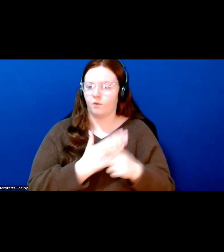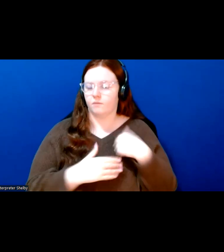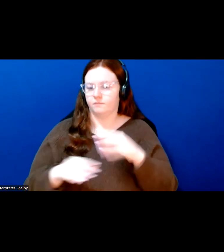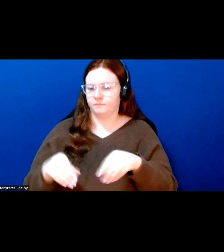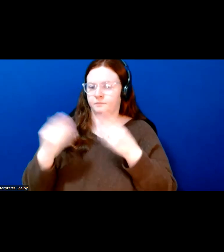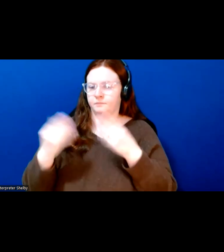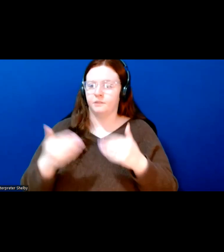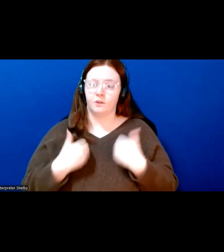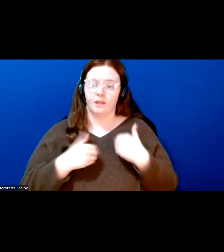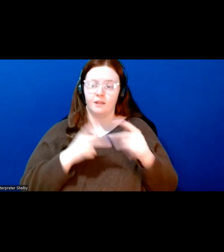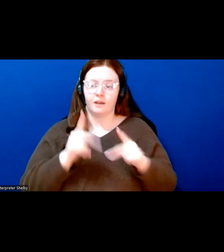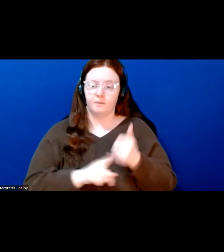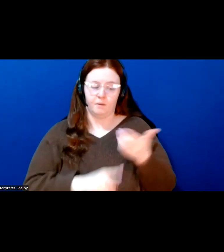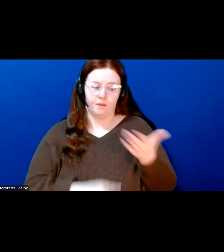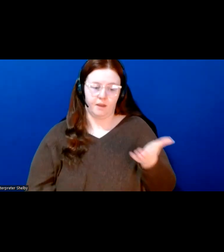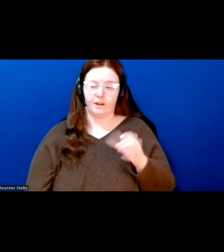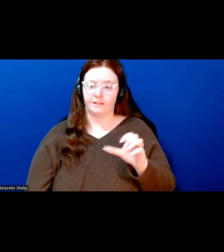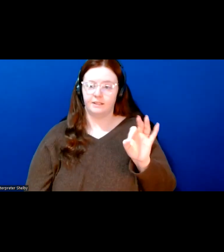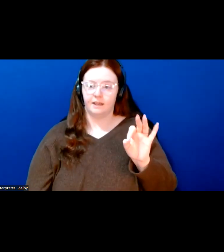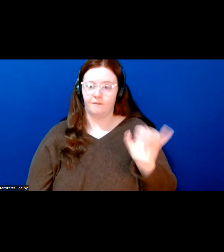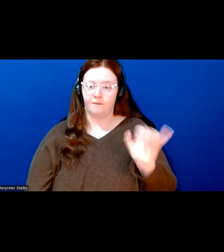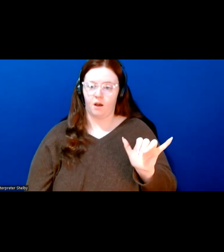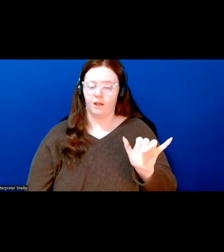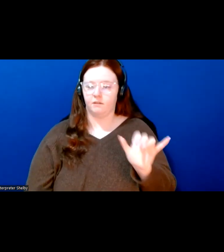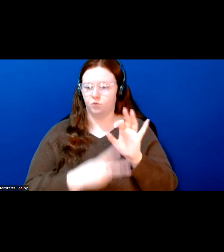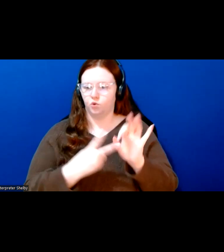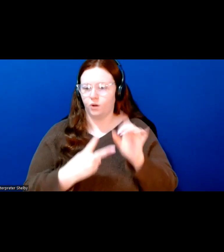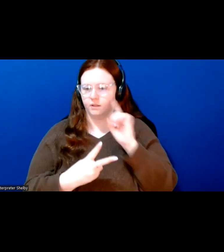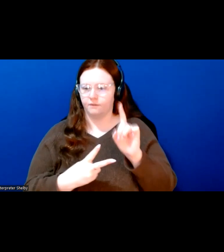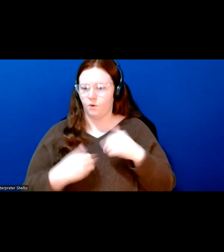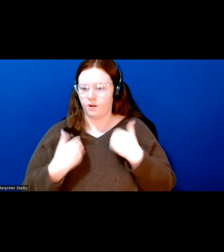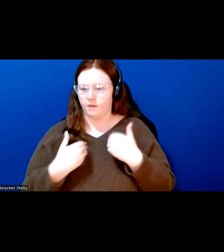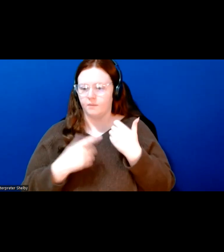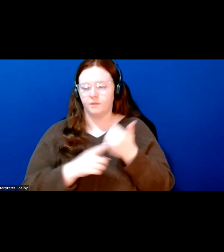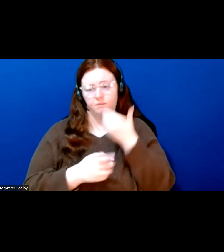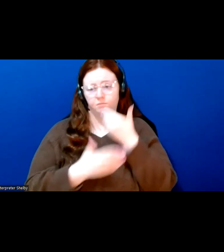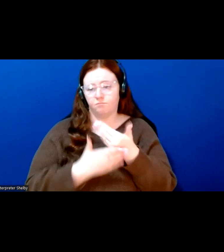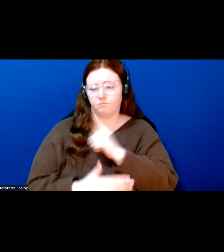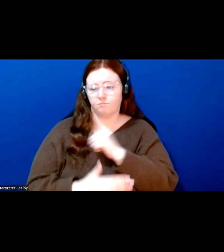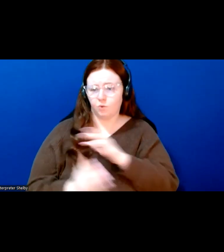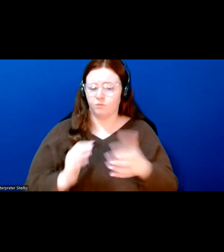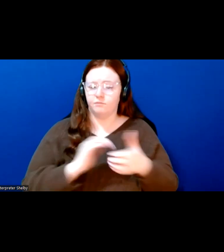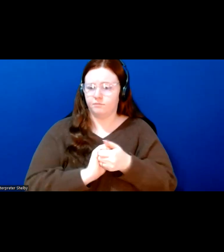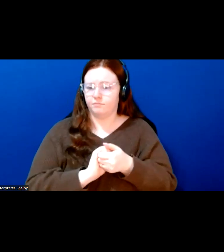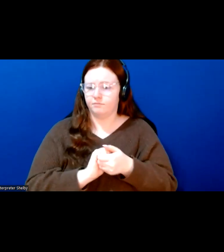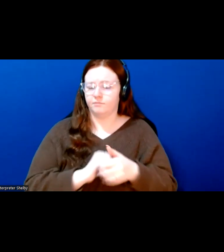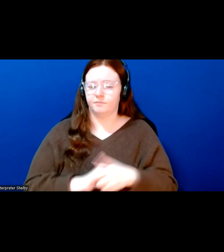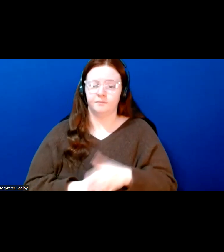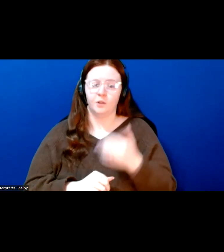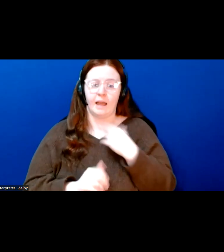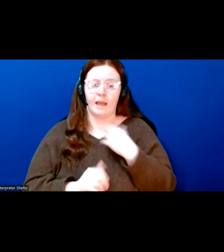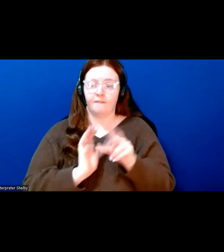people at CFY have been able to avail of our programs as well. It's been a really cool partnership. And I have a